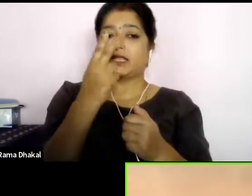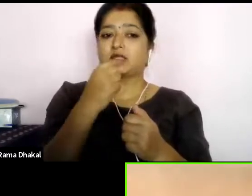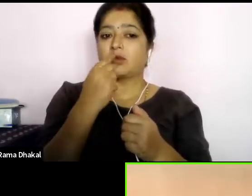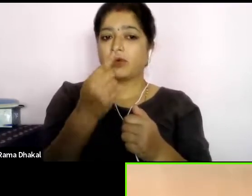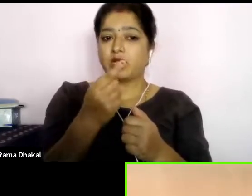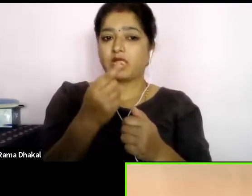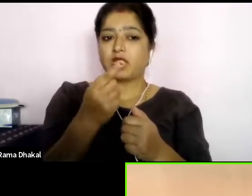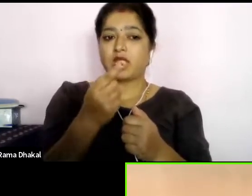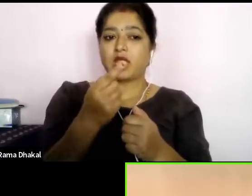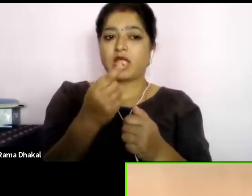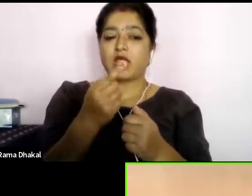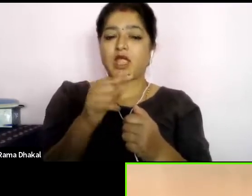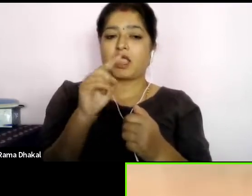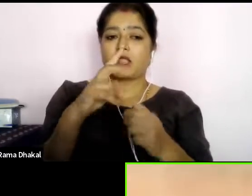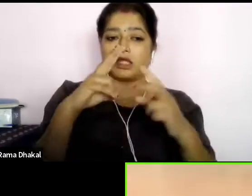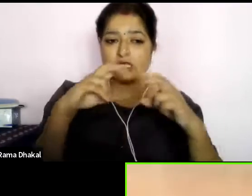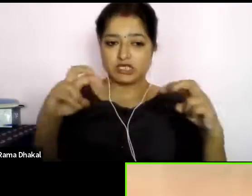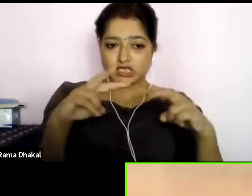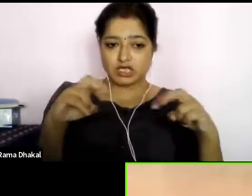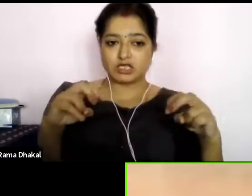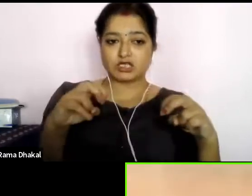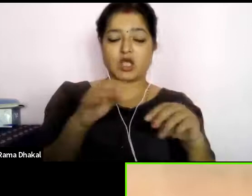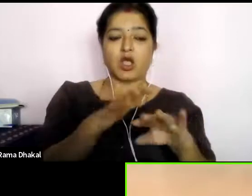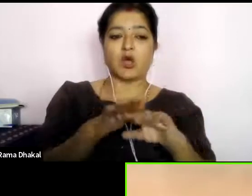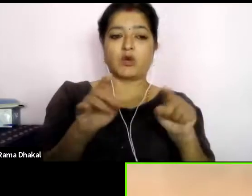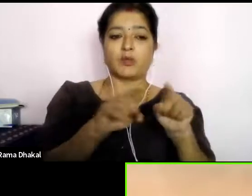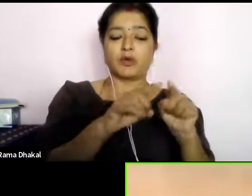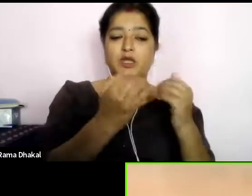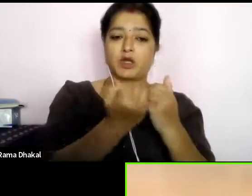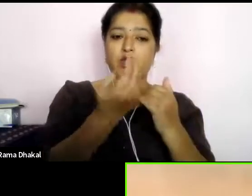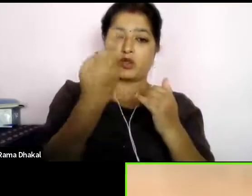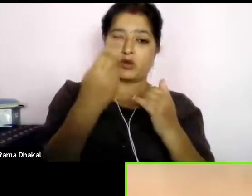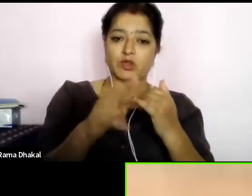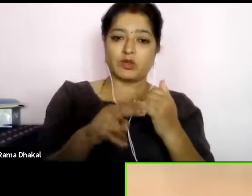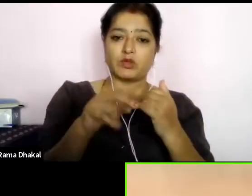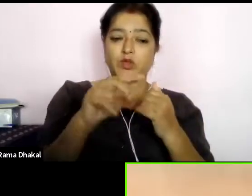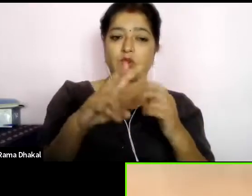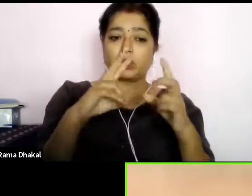sharing some of the findings of that research. And I would just start